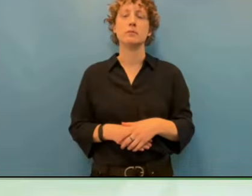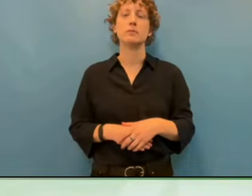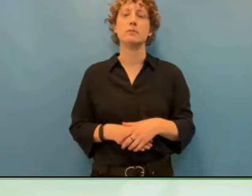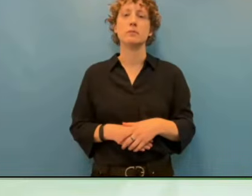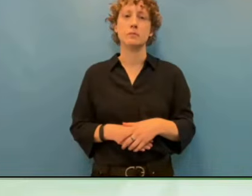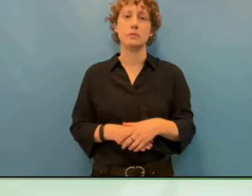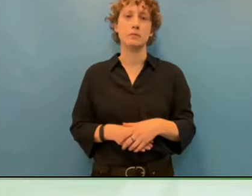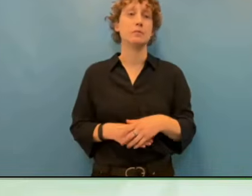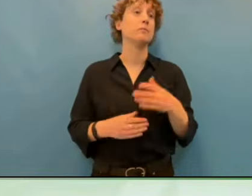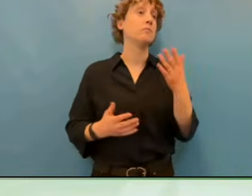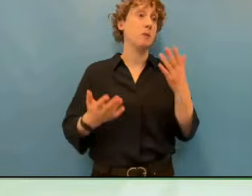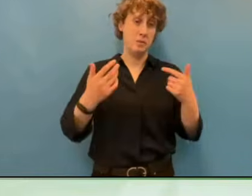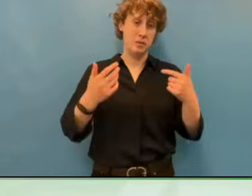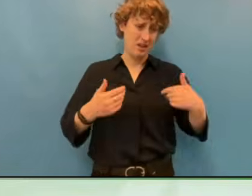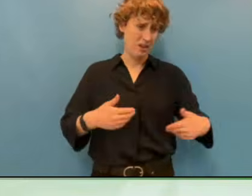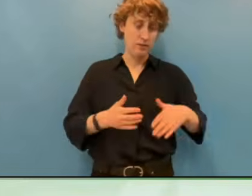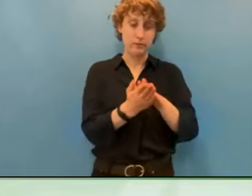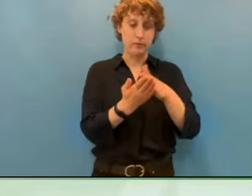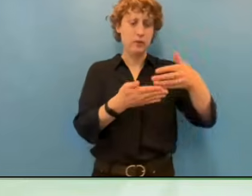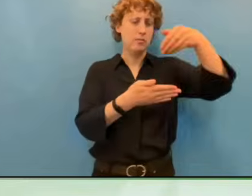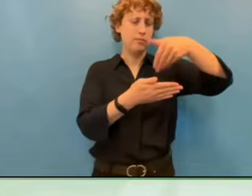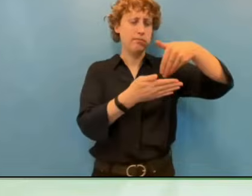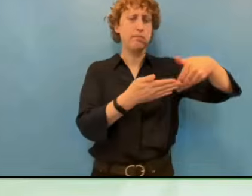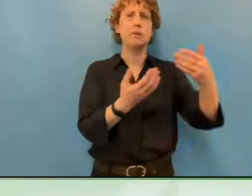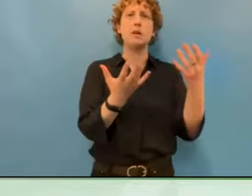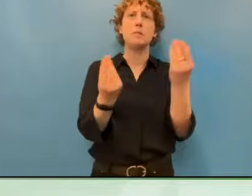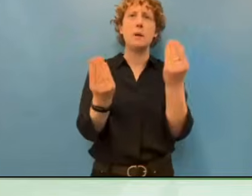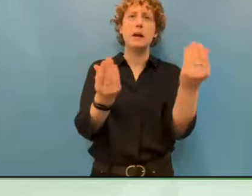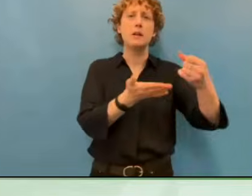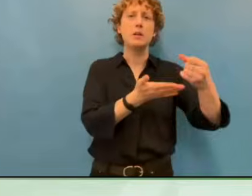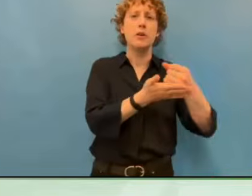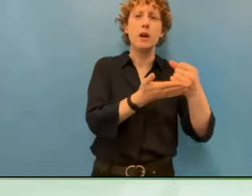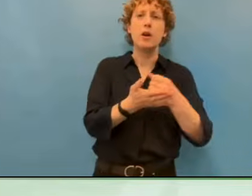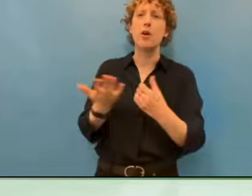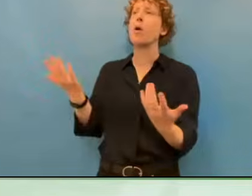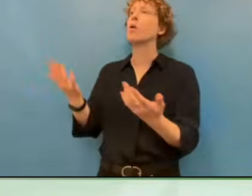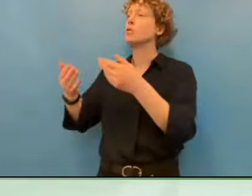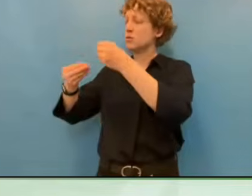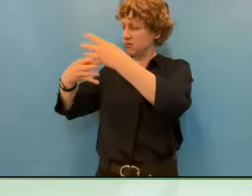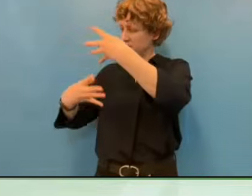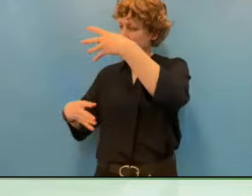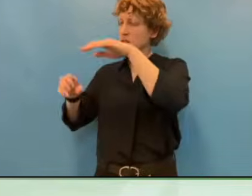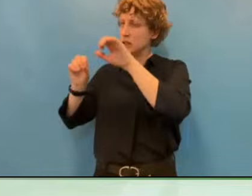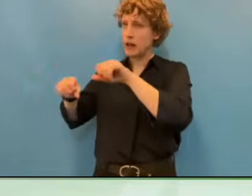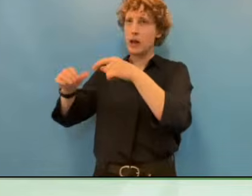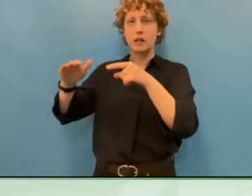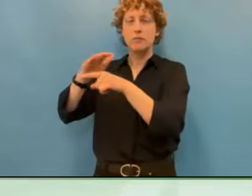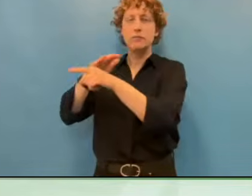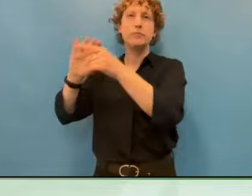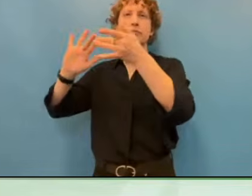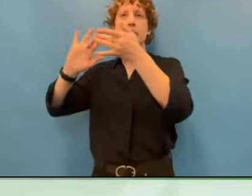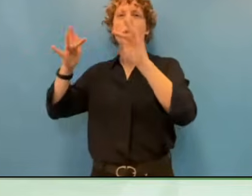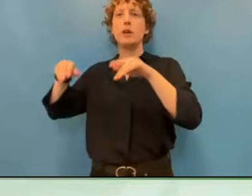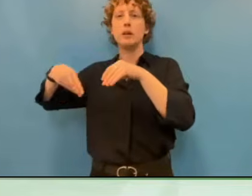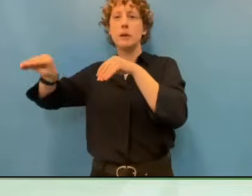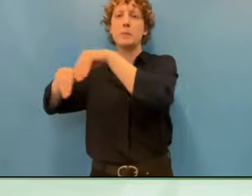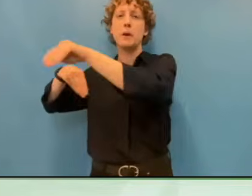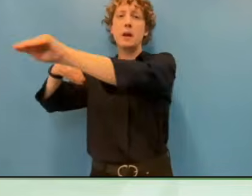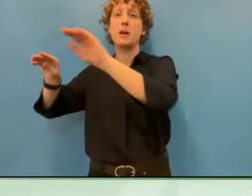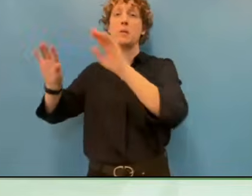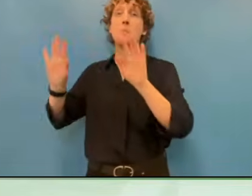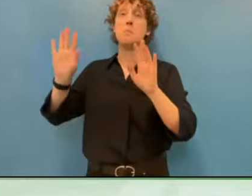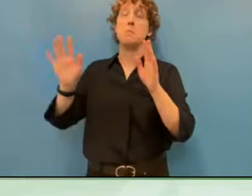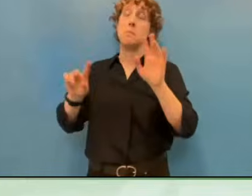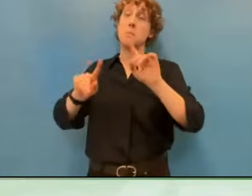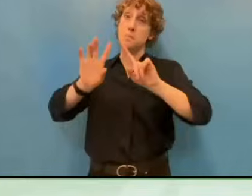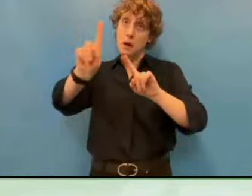my relatives to help me doing transactions, that's not independent and a way on my own